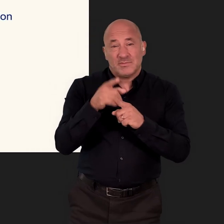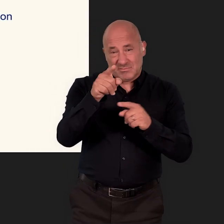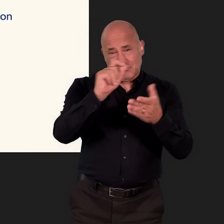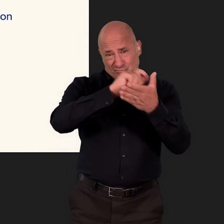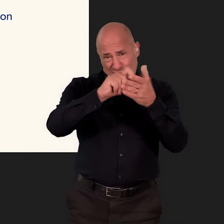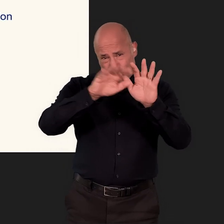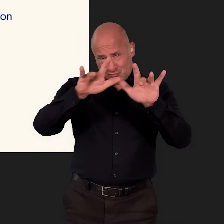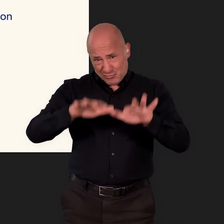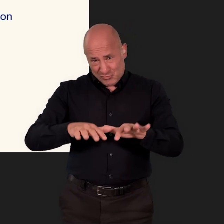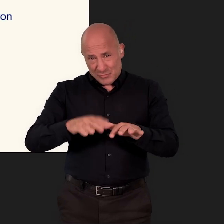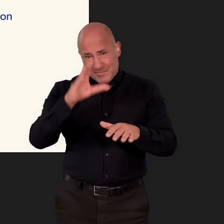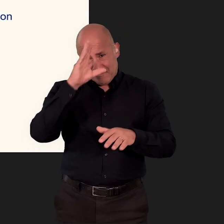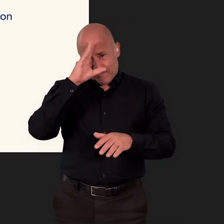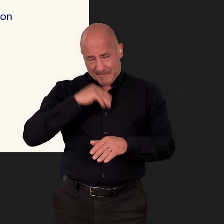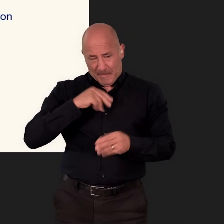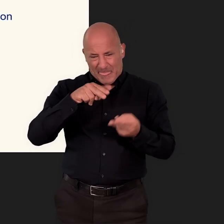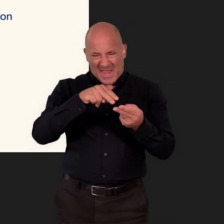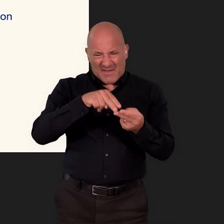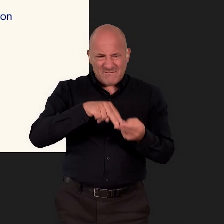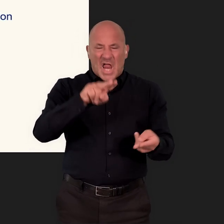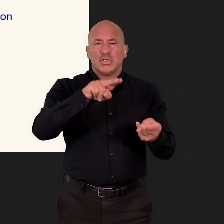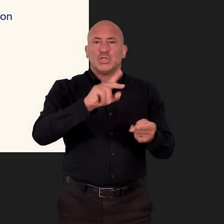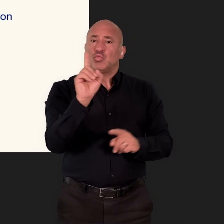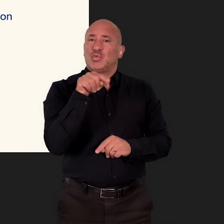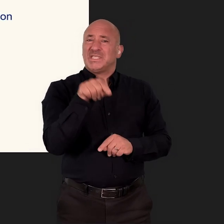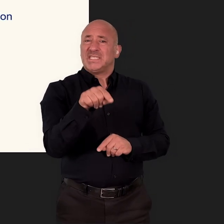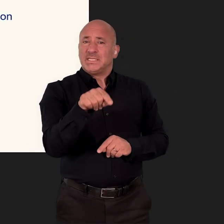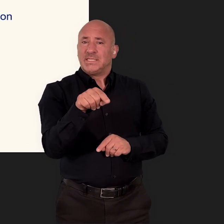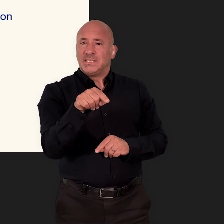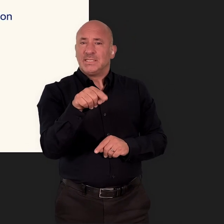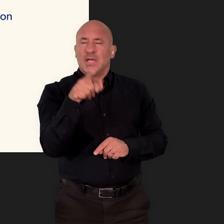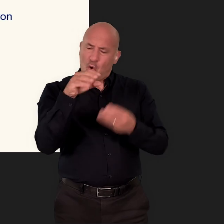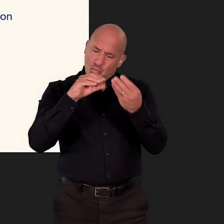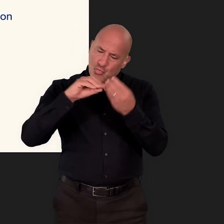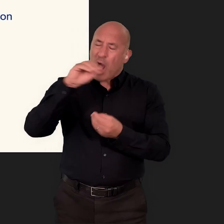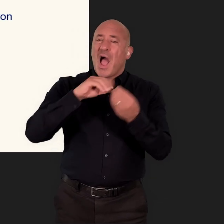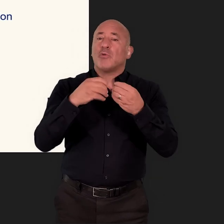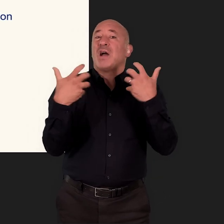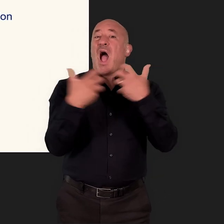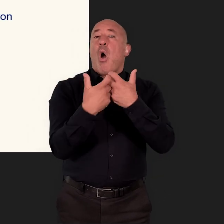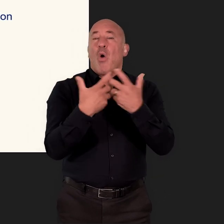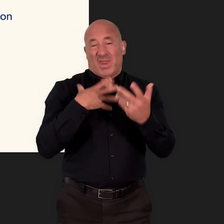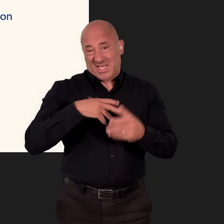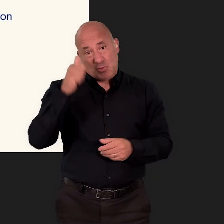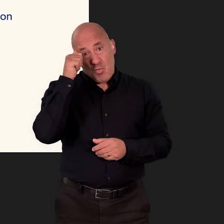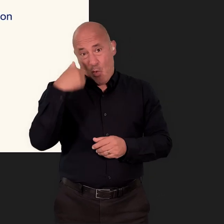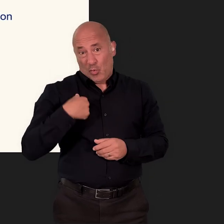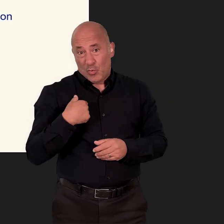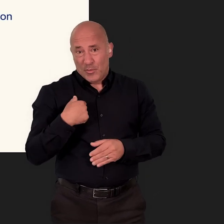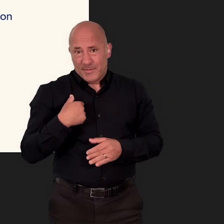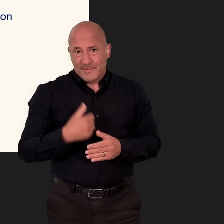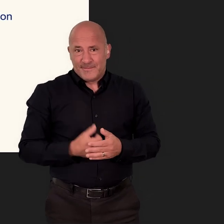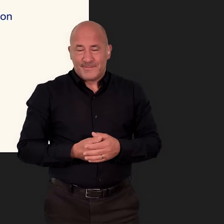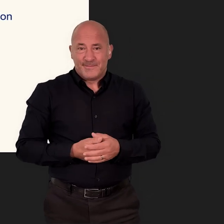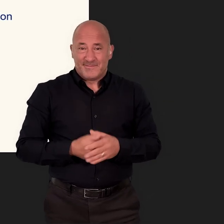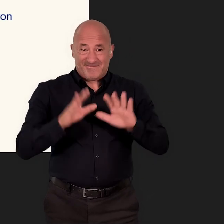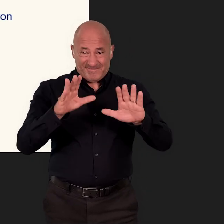It is important that in your application you show clearly what your inflation figure is and how it has been